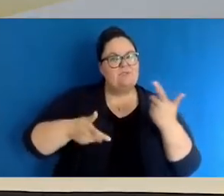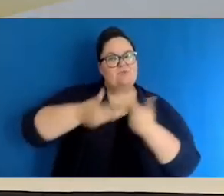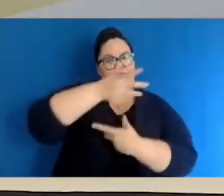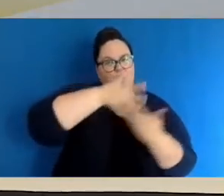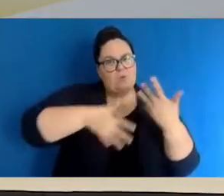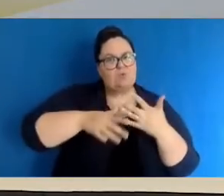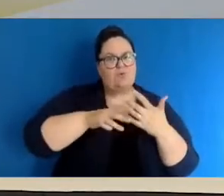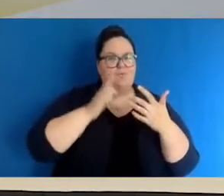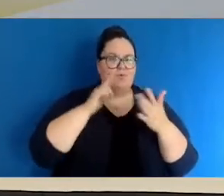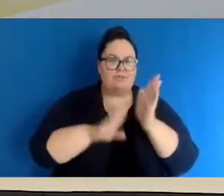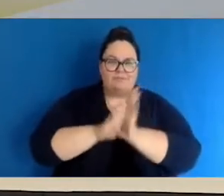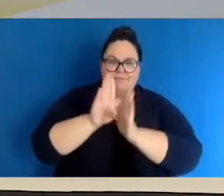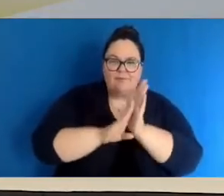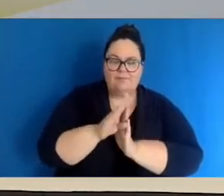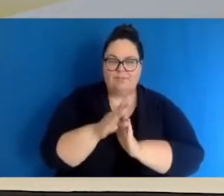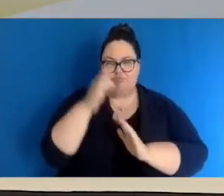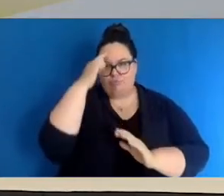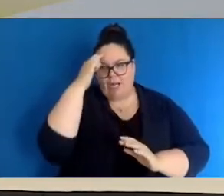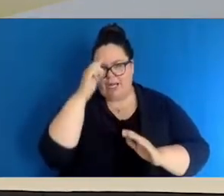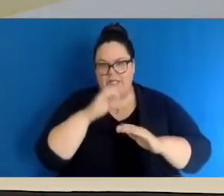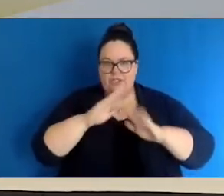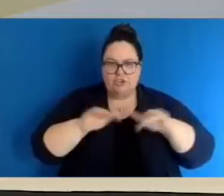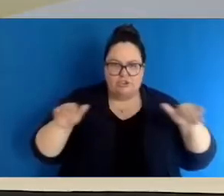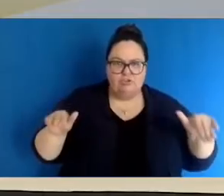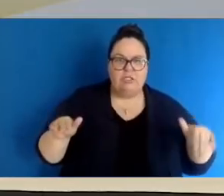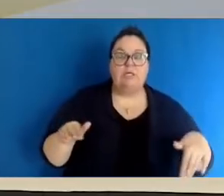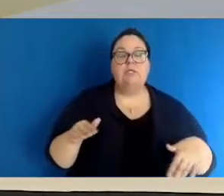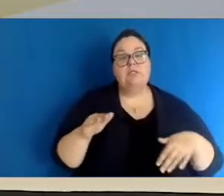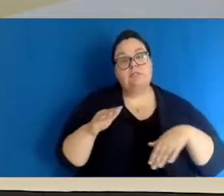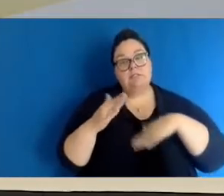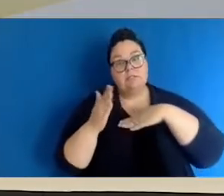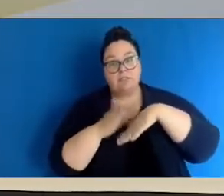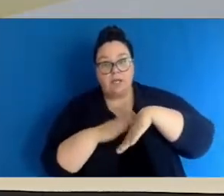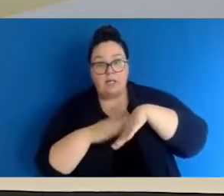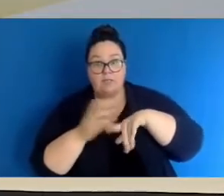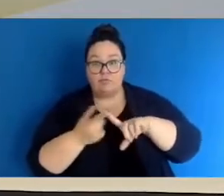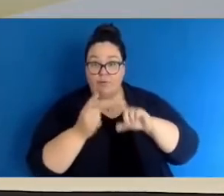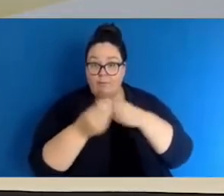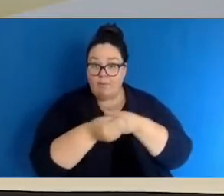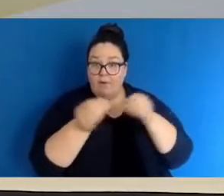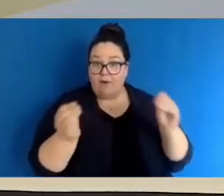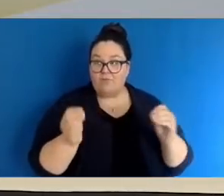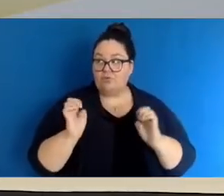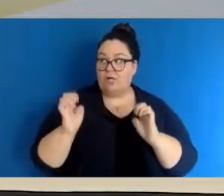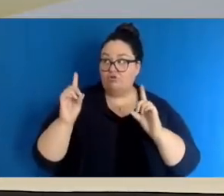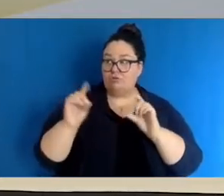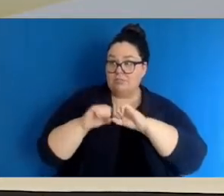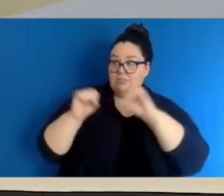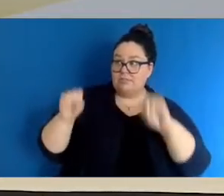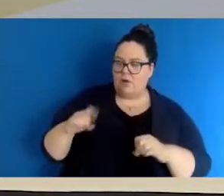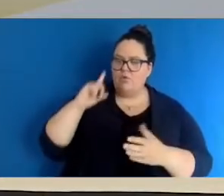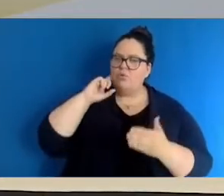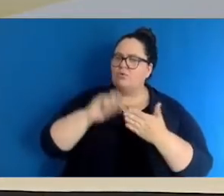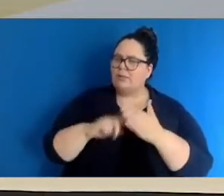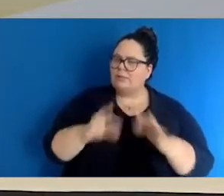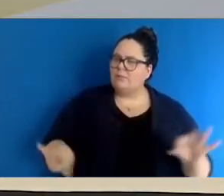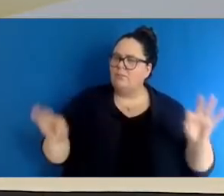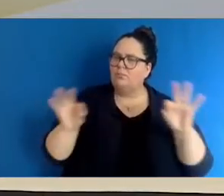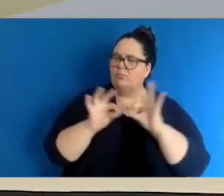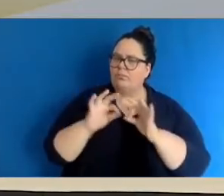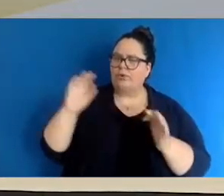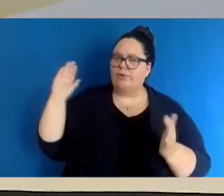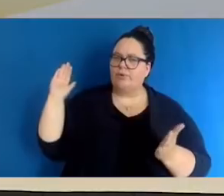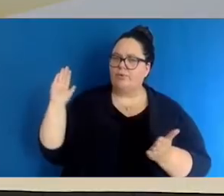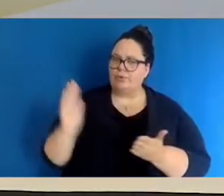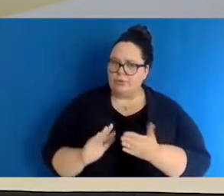to childhood development. The guidance provided by our office to the education system recognizes the importance of minimizing